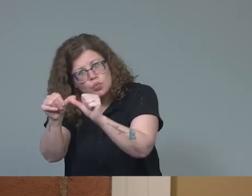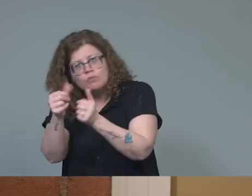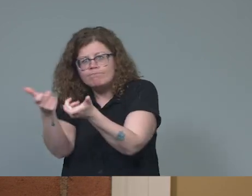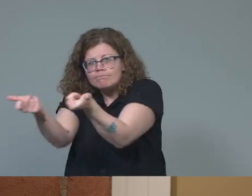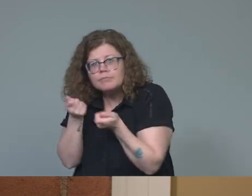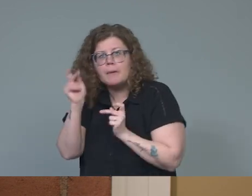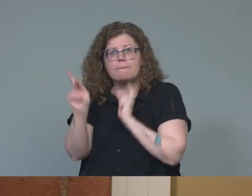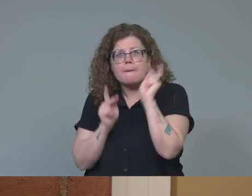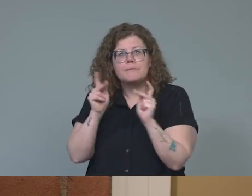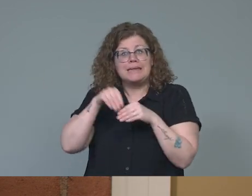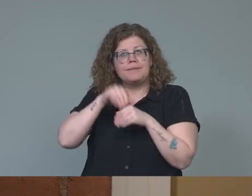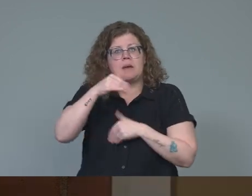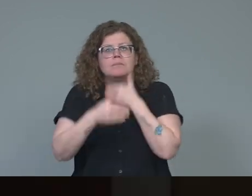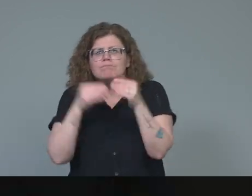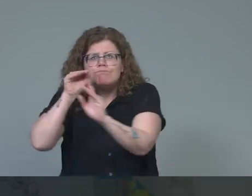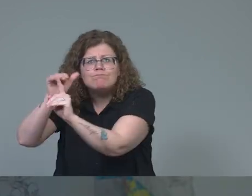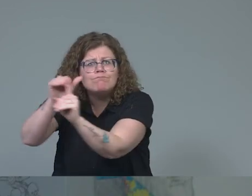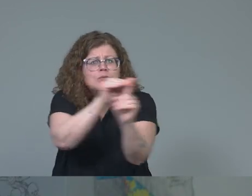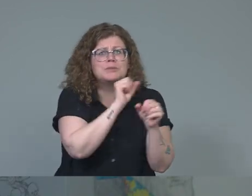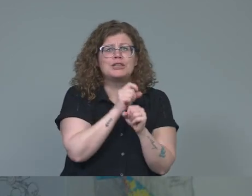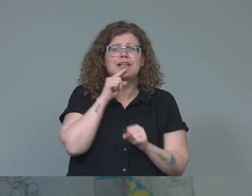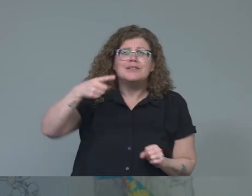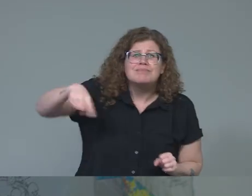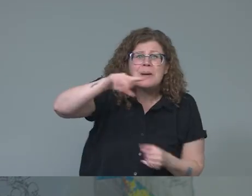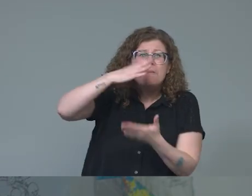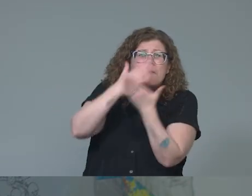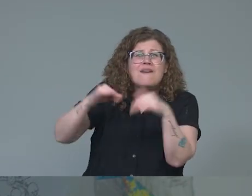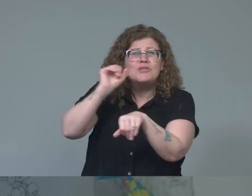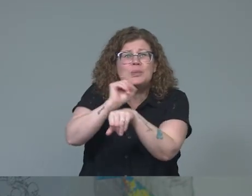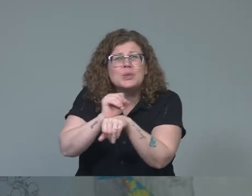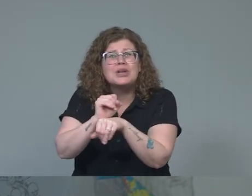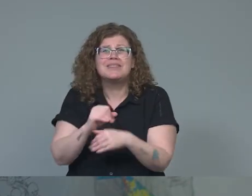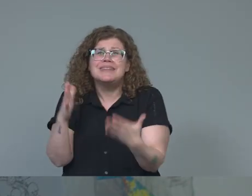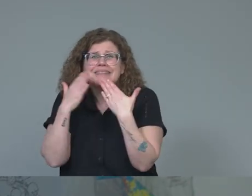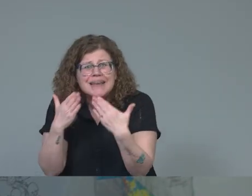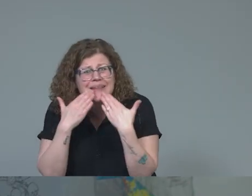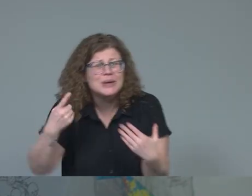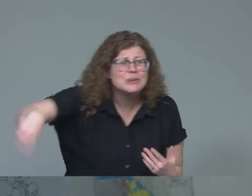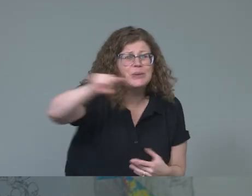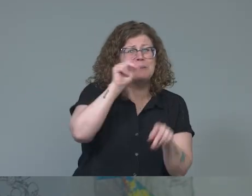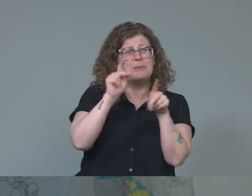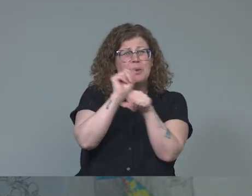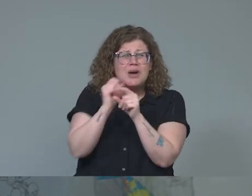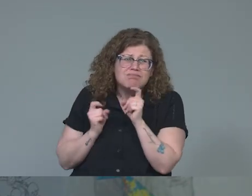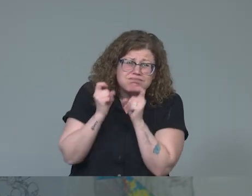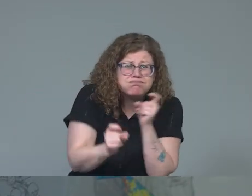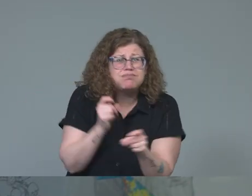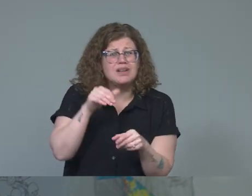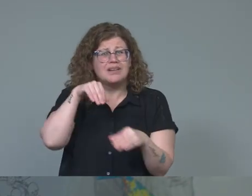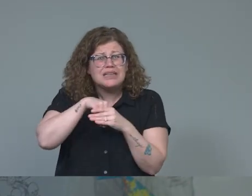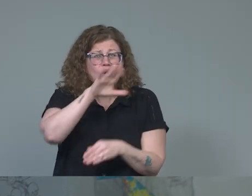them for all their contributions along the way. I think I had benefited a lot from being able to meet with the elders and